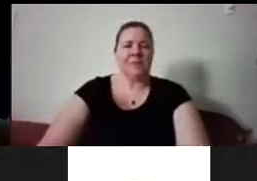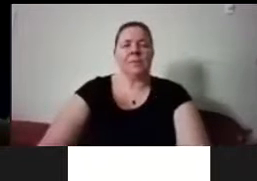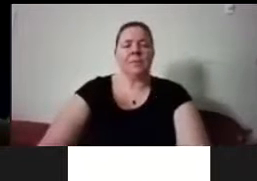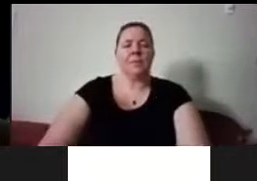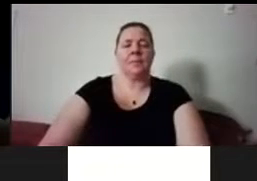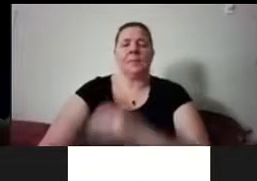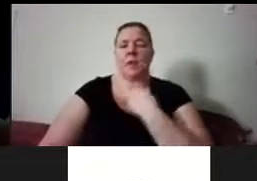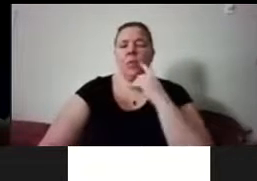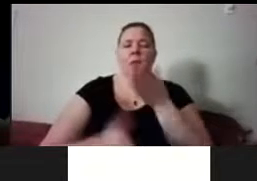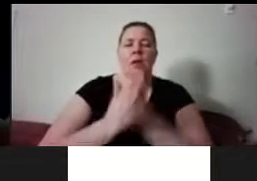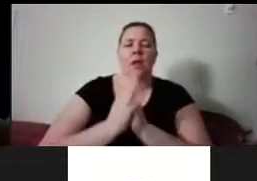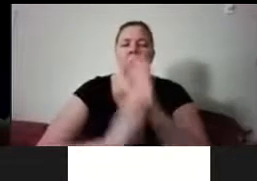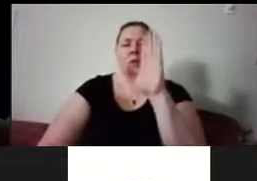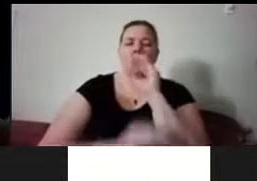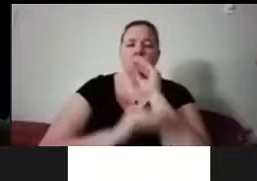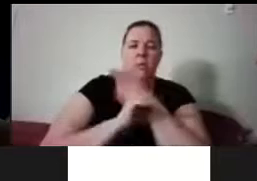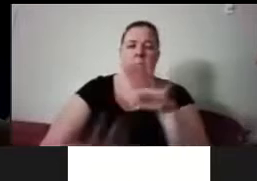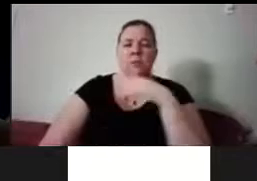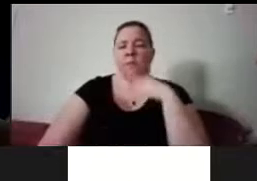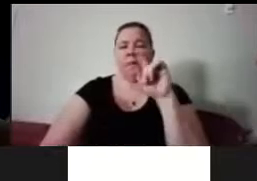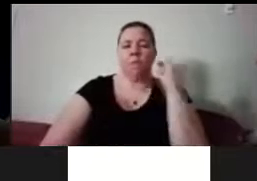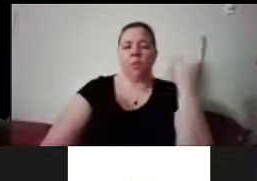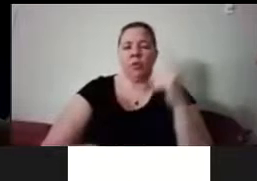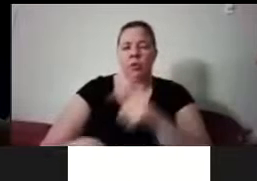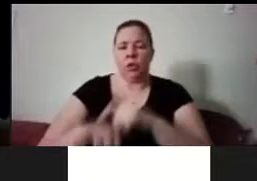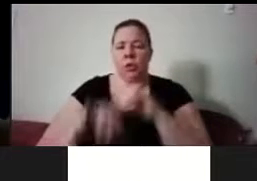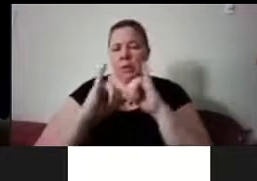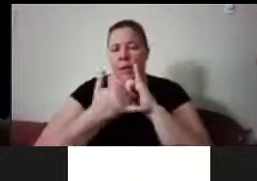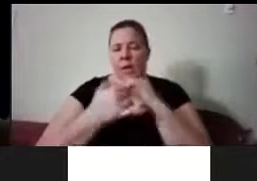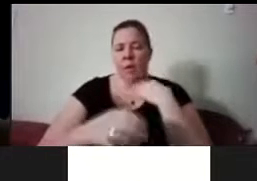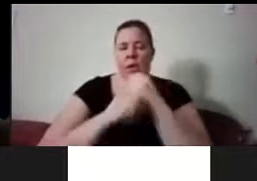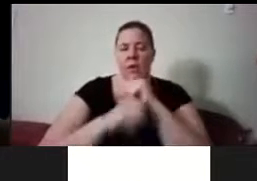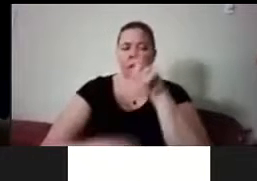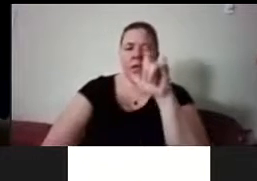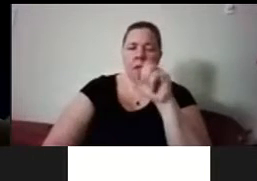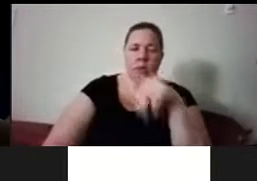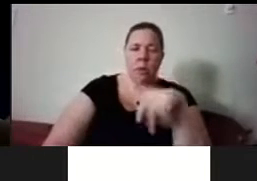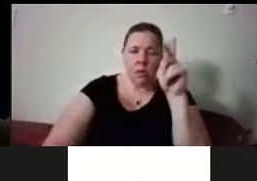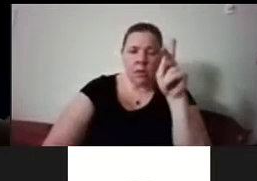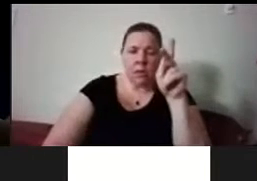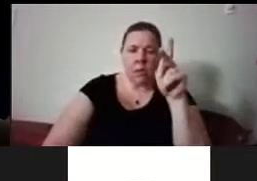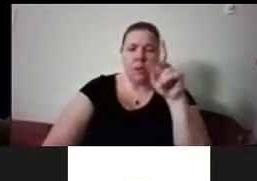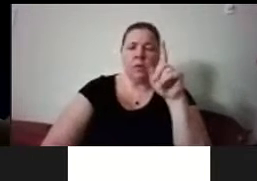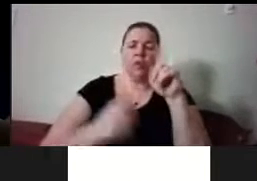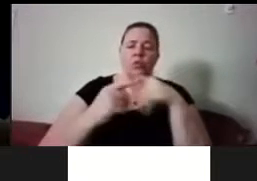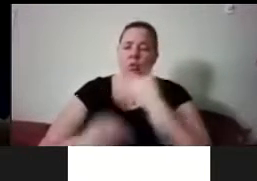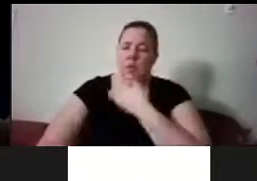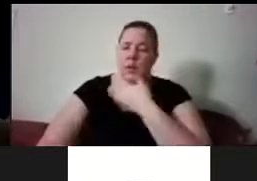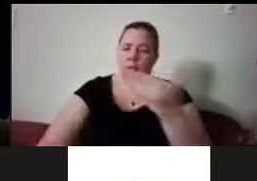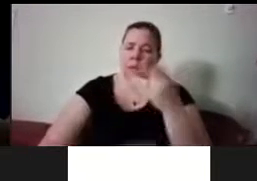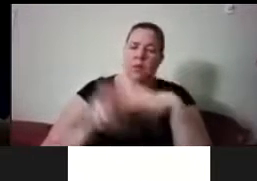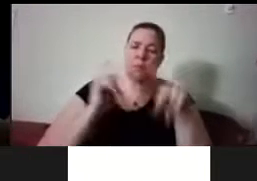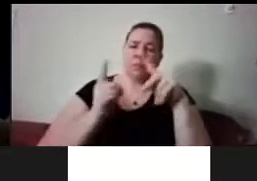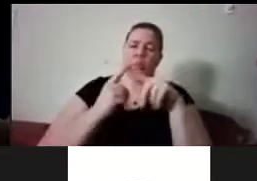anyway. Blessing says, this is my first time. How do I get links or to invite people to the